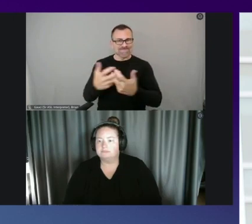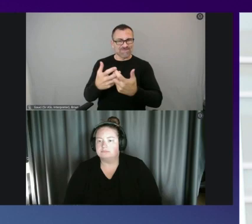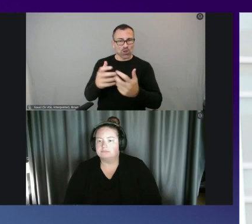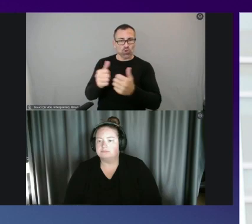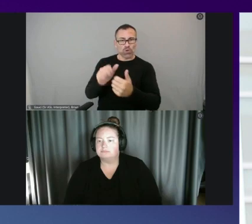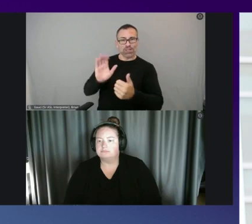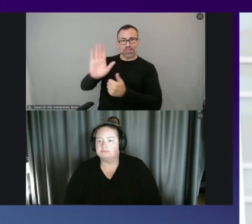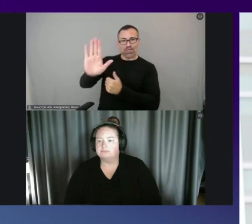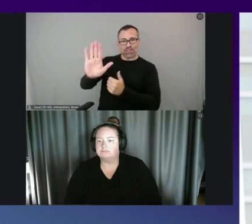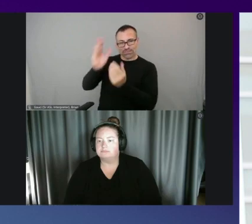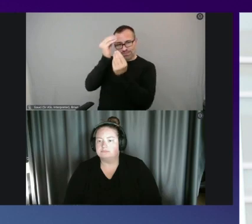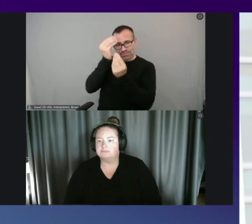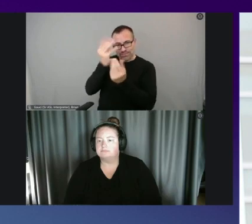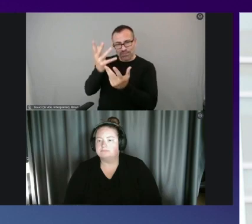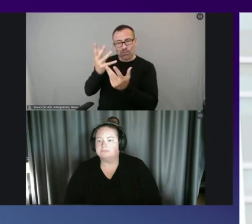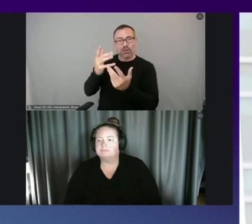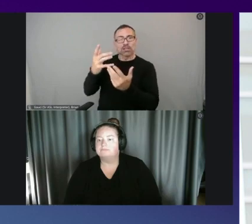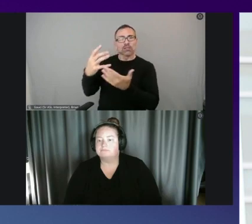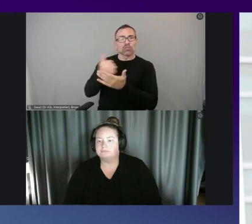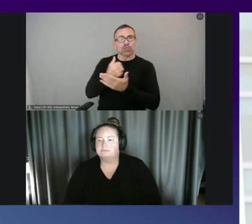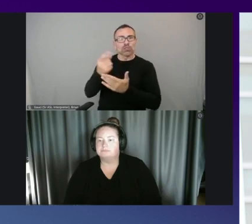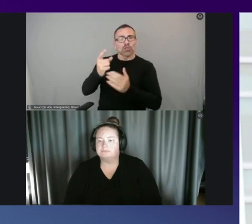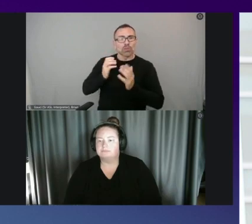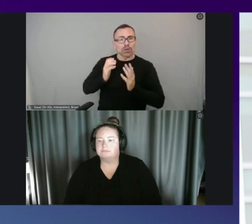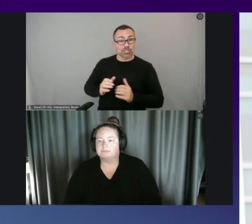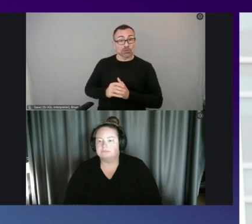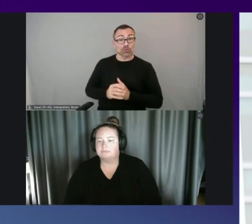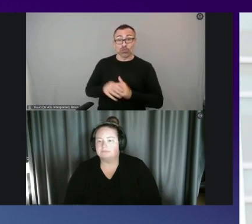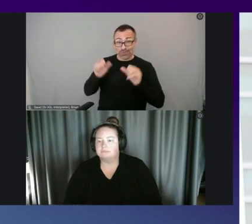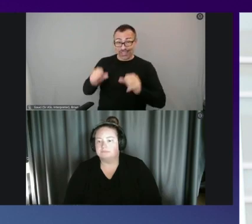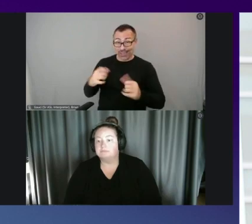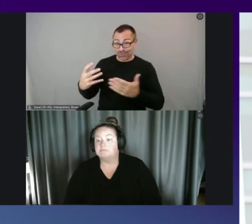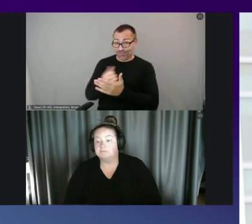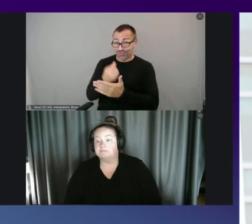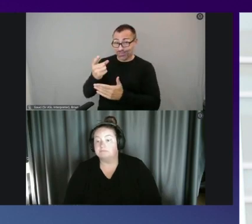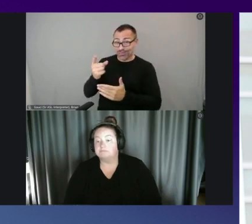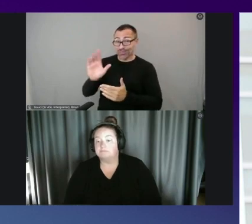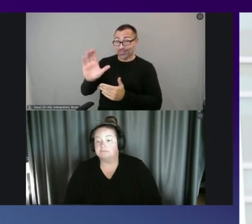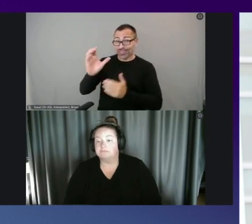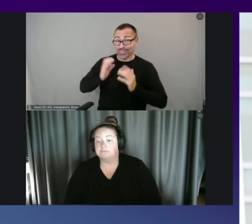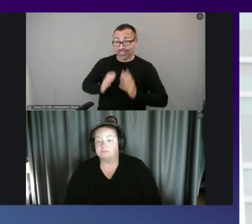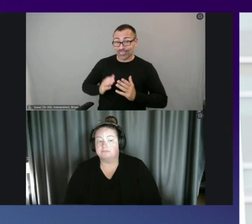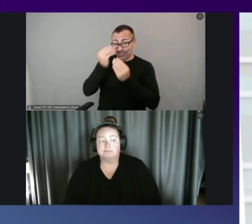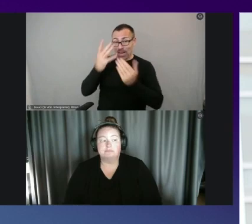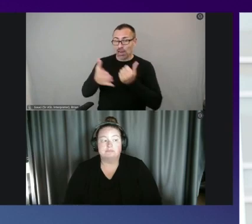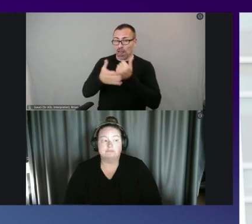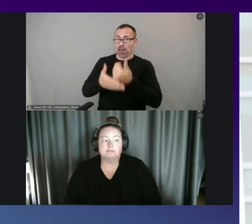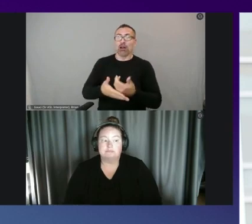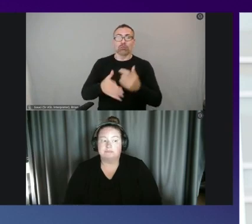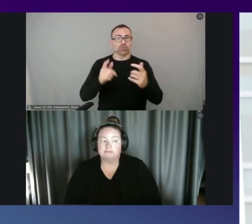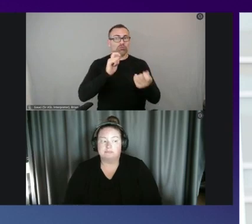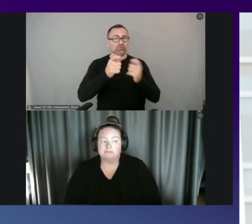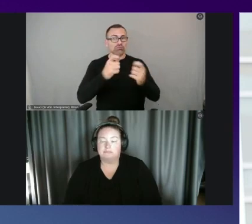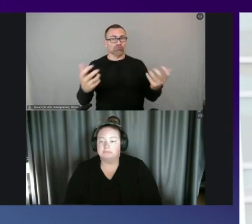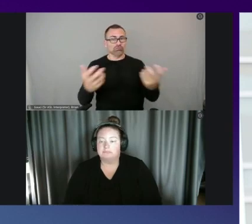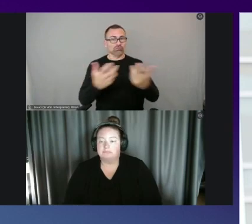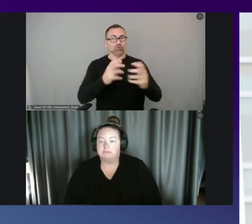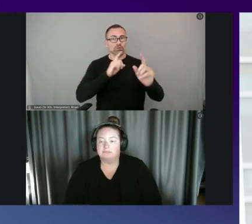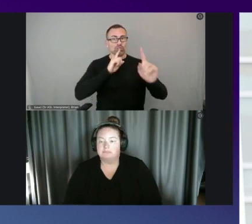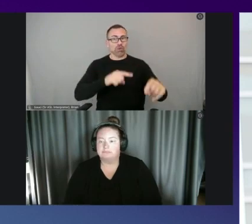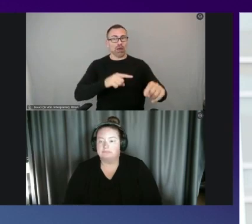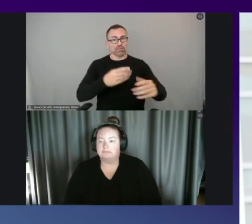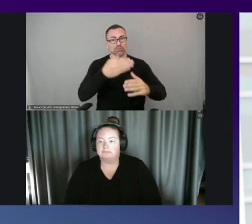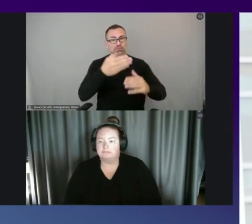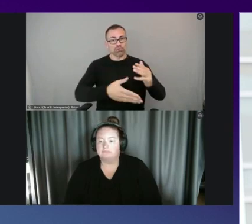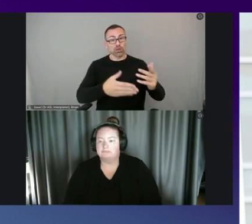to leverage the customer's data actually helps in being able to fine tune and refine the kind of responses and ensuring